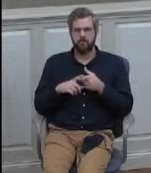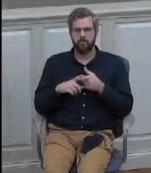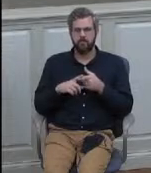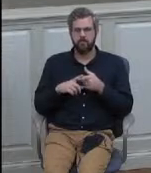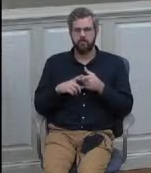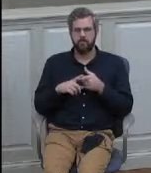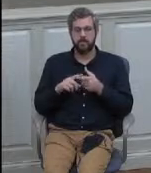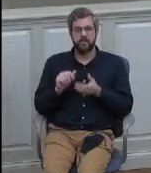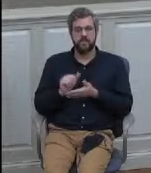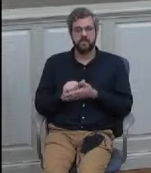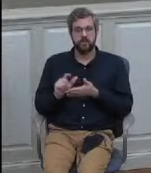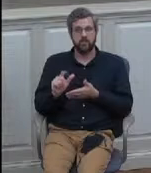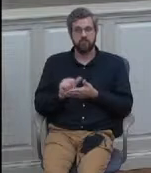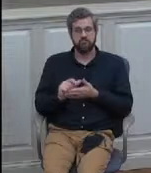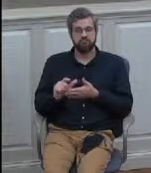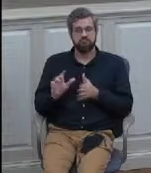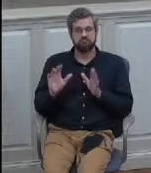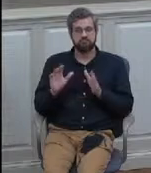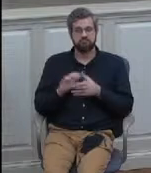that's all for right now, I guess.